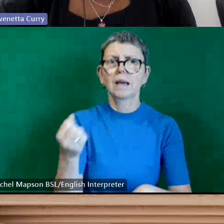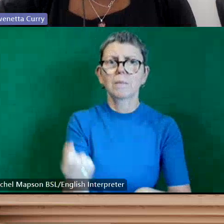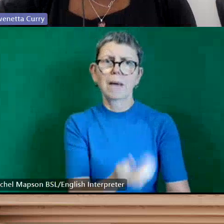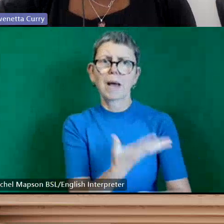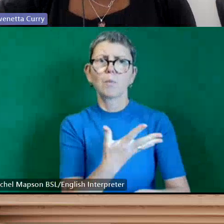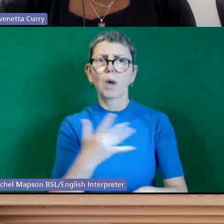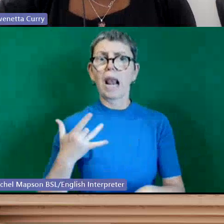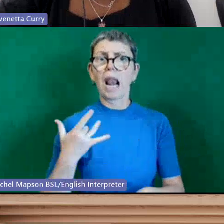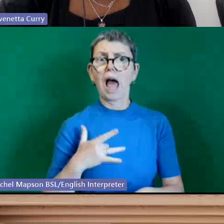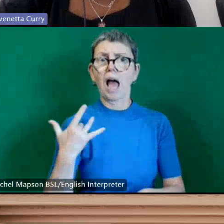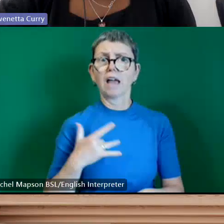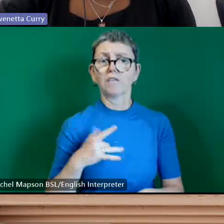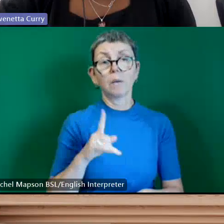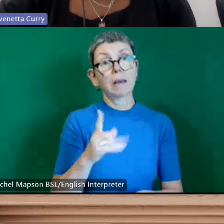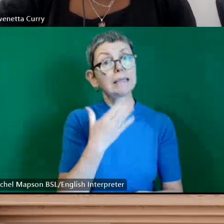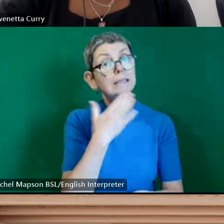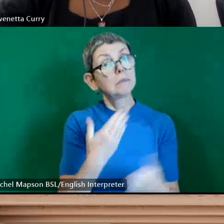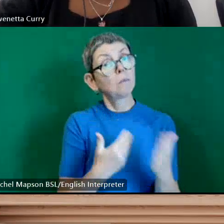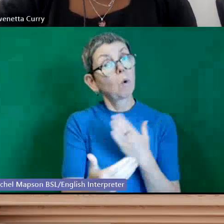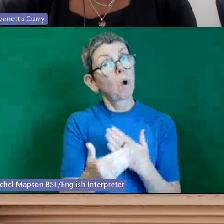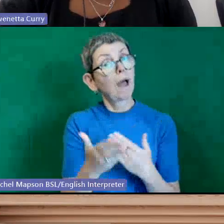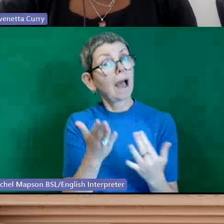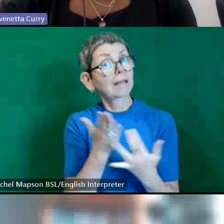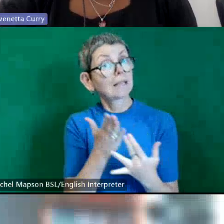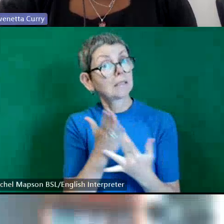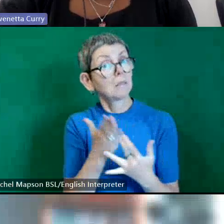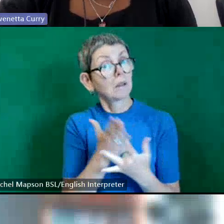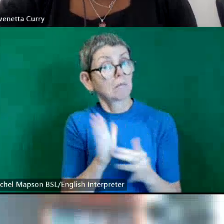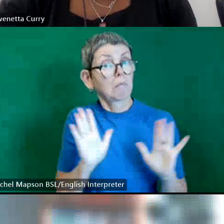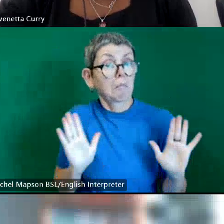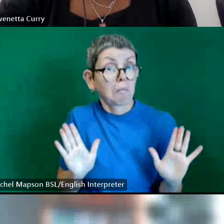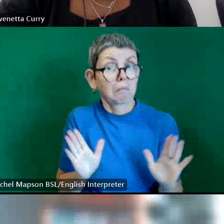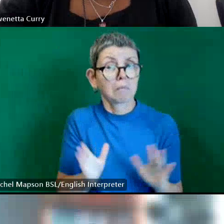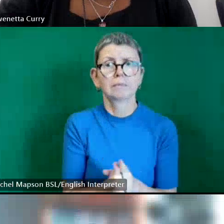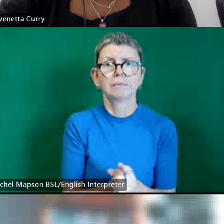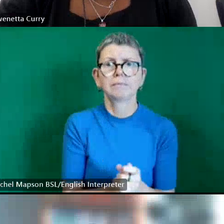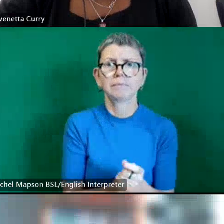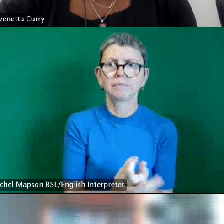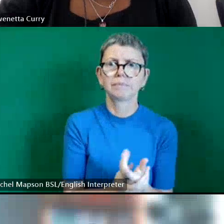more accessible for everyone. Let's see.